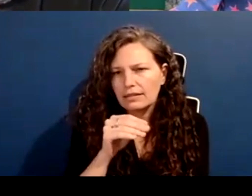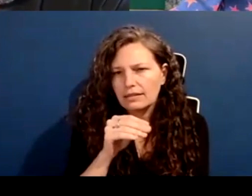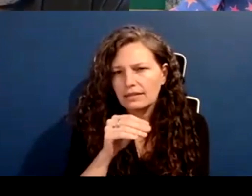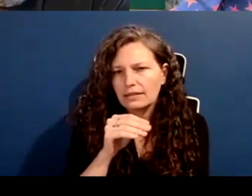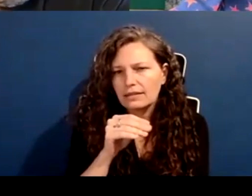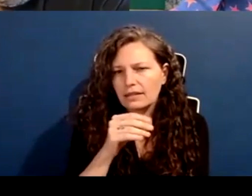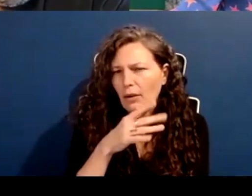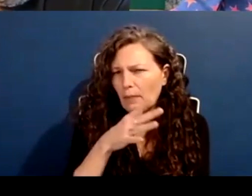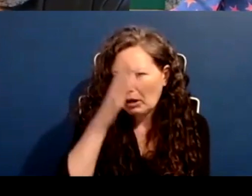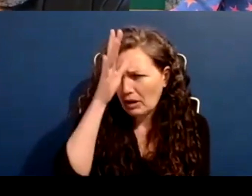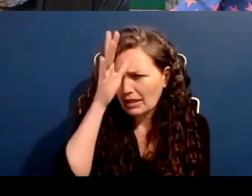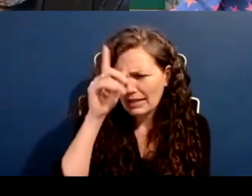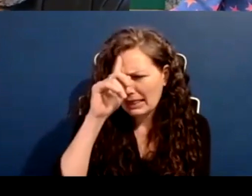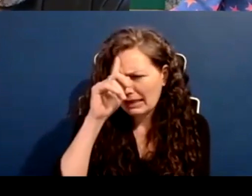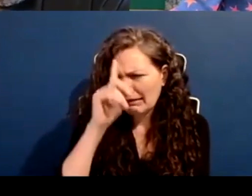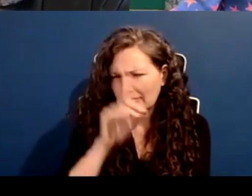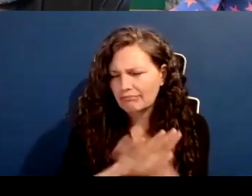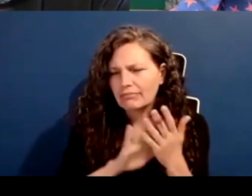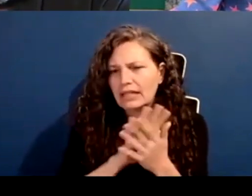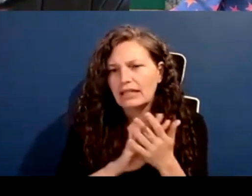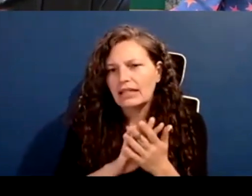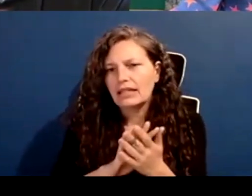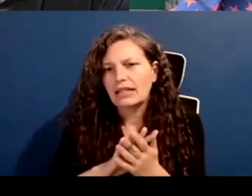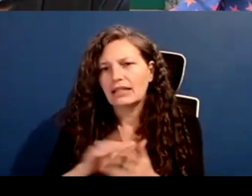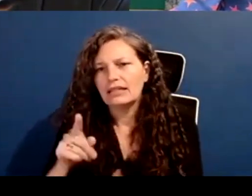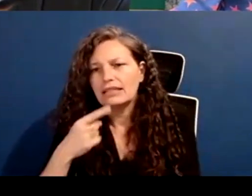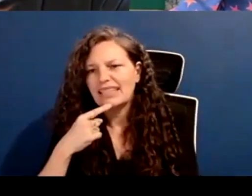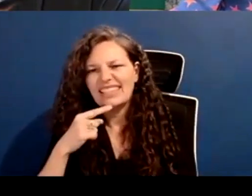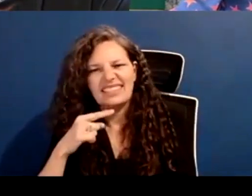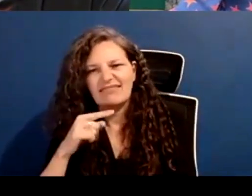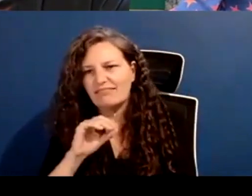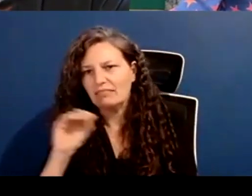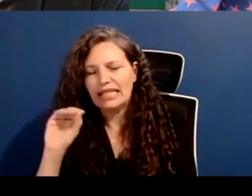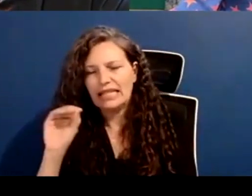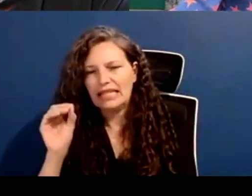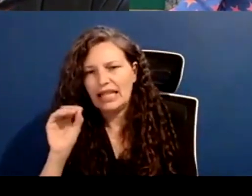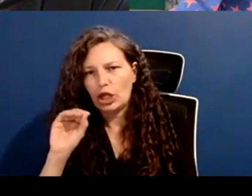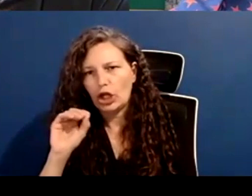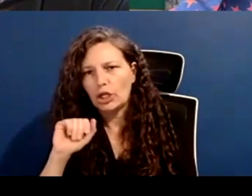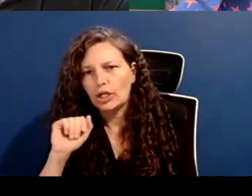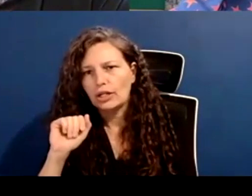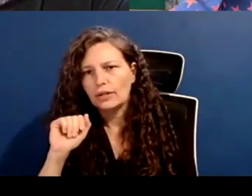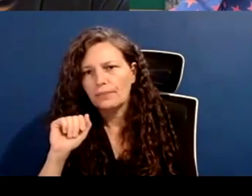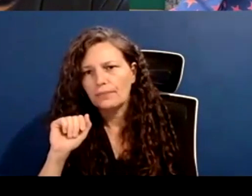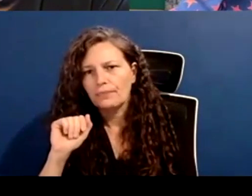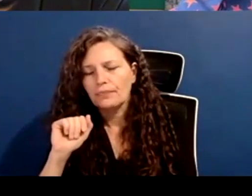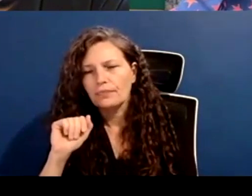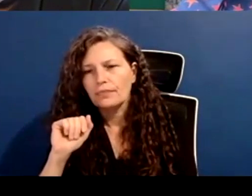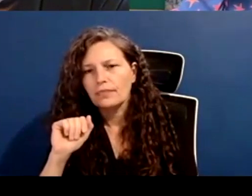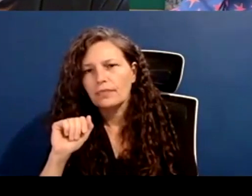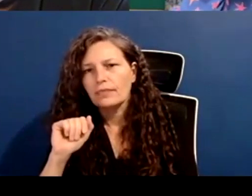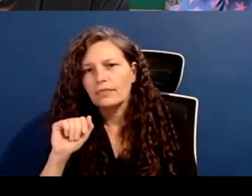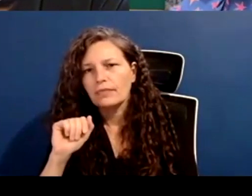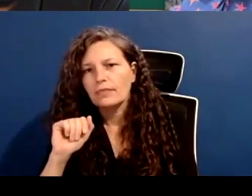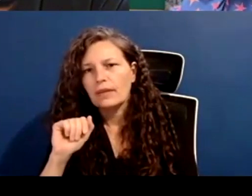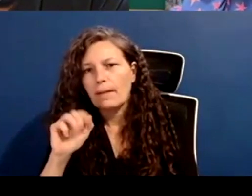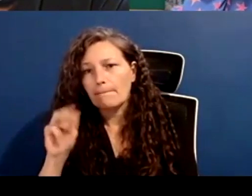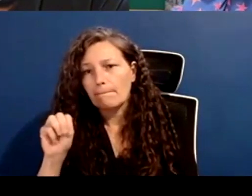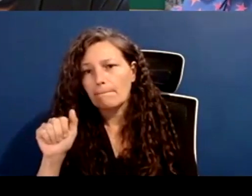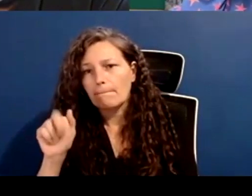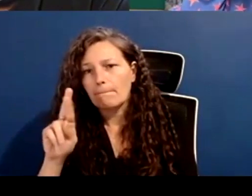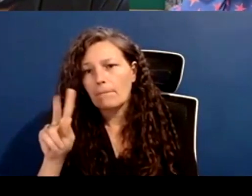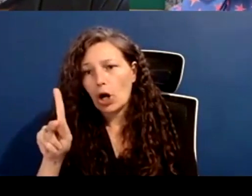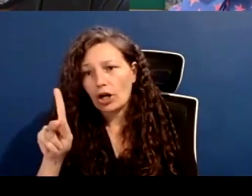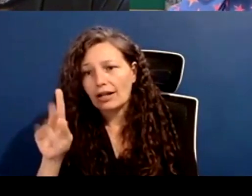But then also one that I've been wrestling with as of recently is not just John 9, but Mark 9, where Jesus